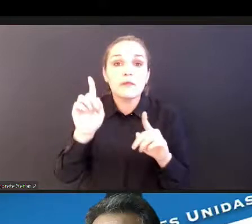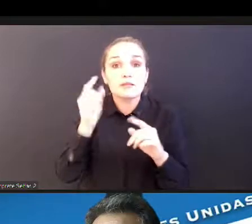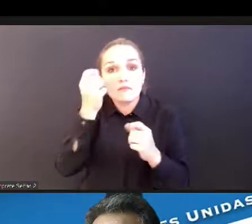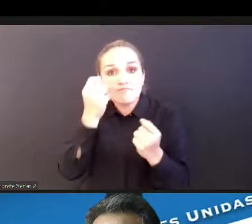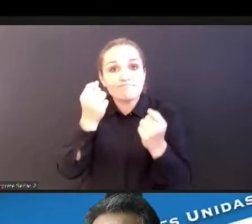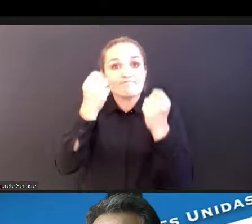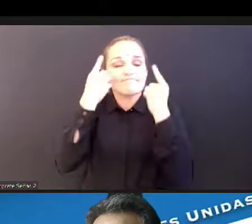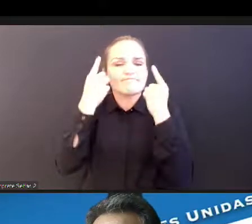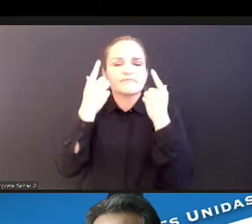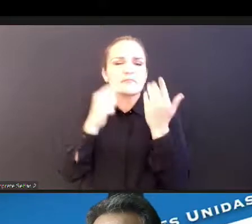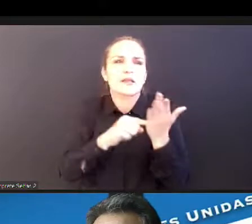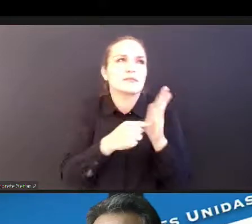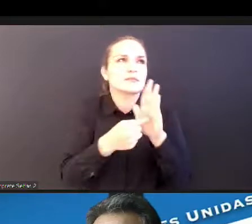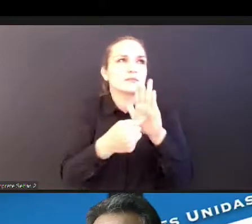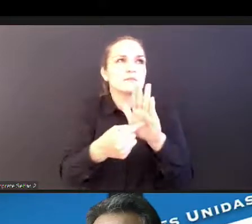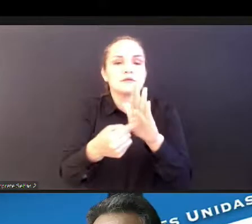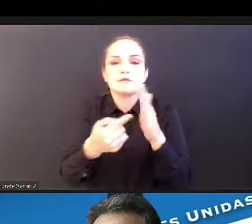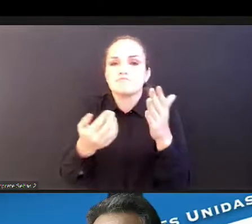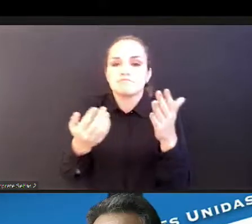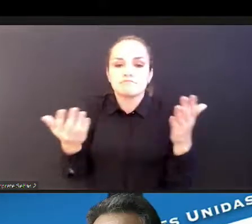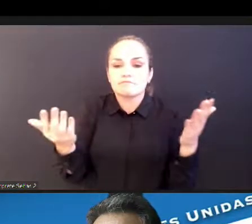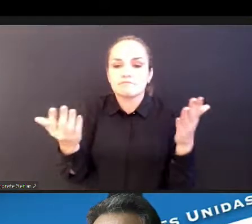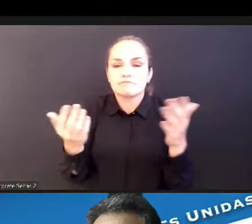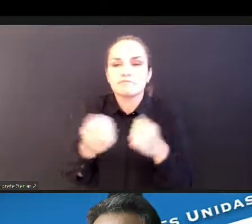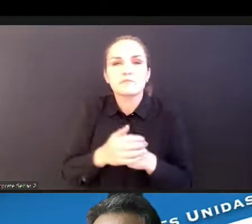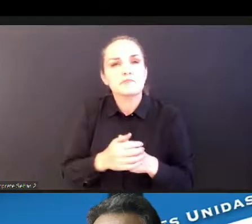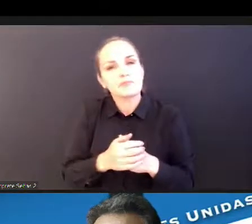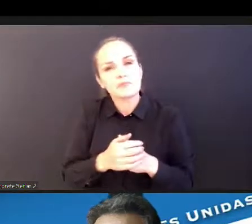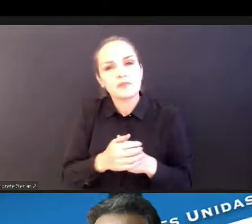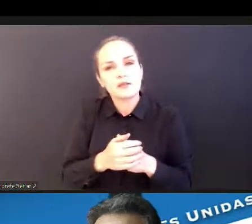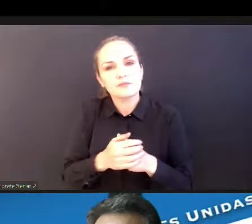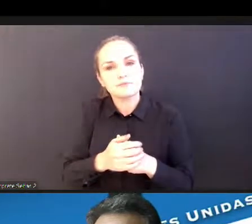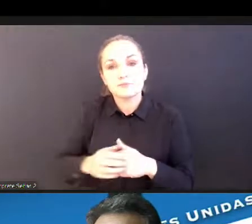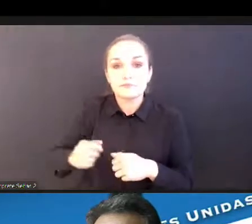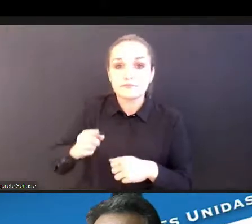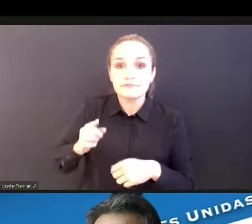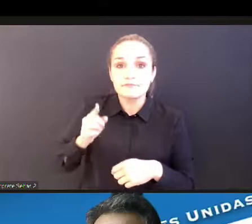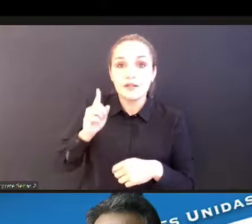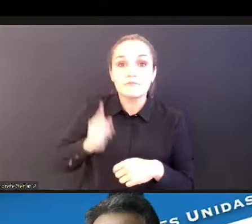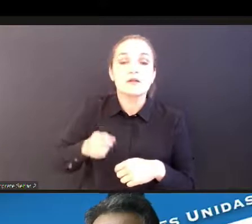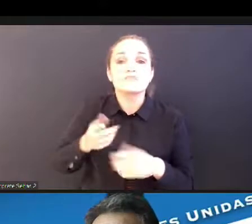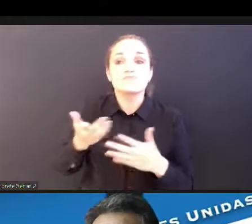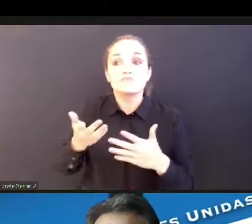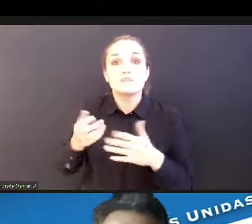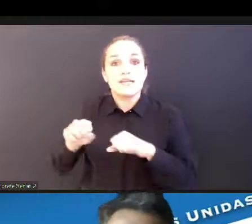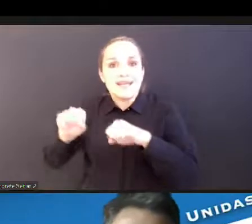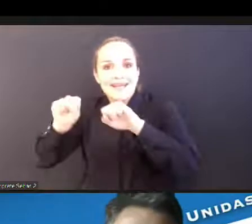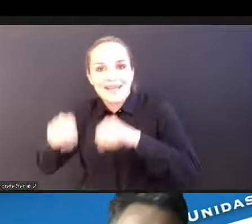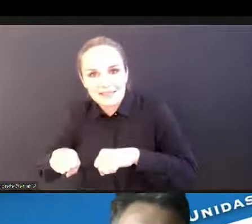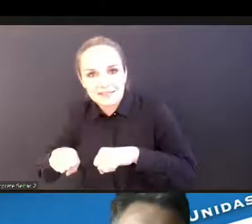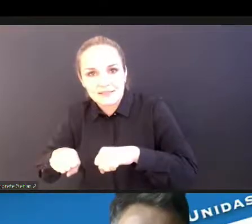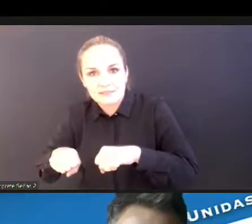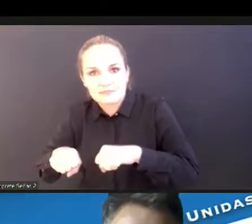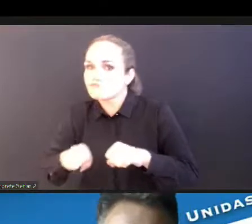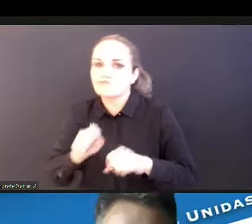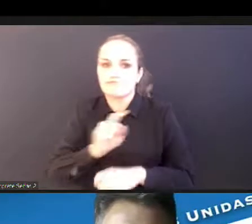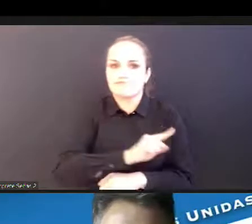EU and the US. Are there ways, mechanisms of working it out? Can you work it out B2B? So that's what I was trying to get at. And in terms